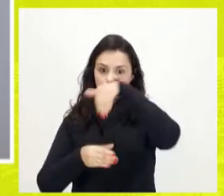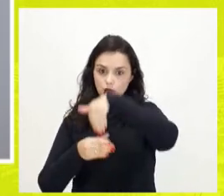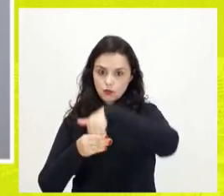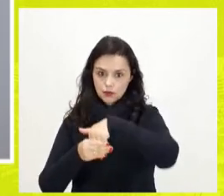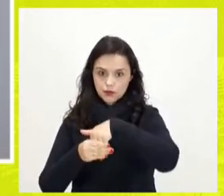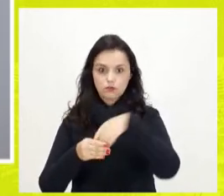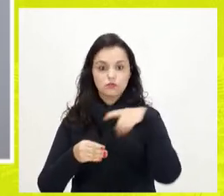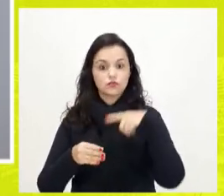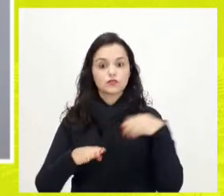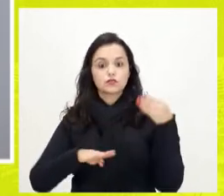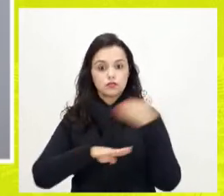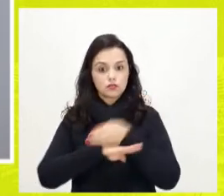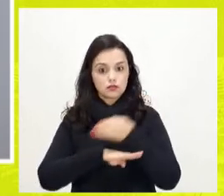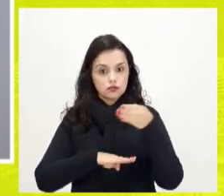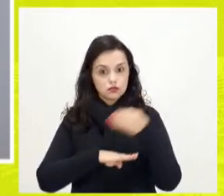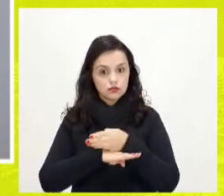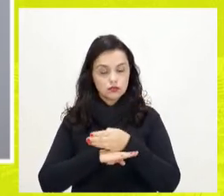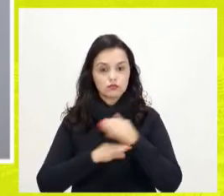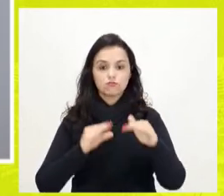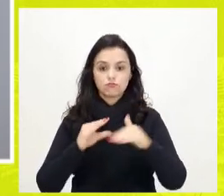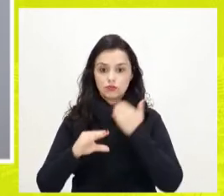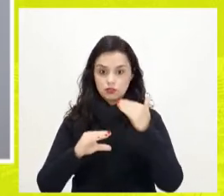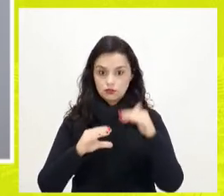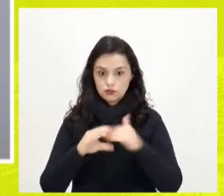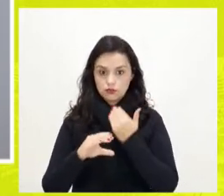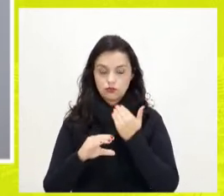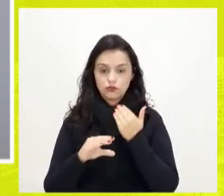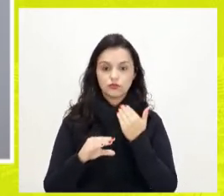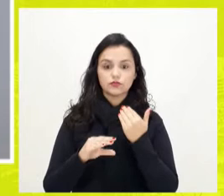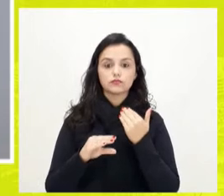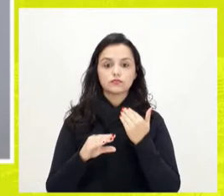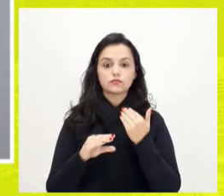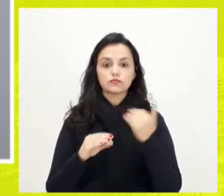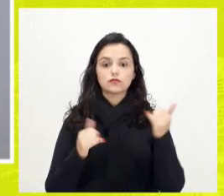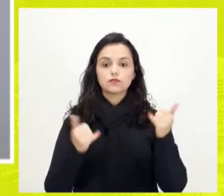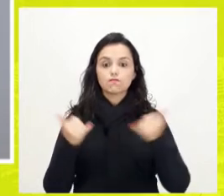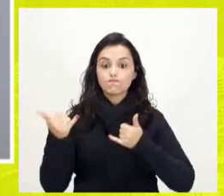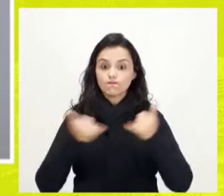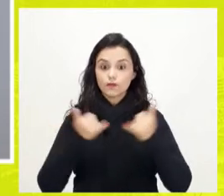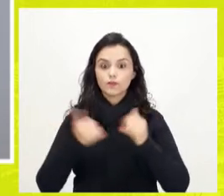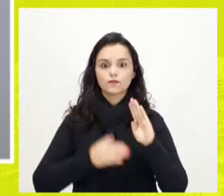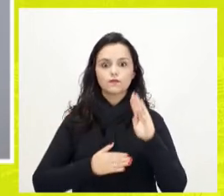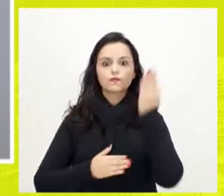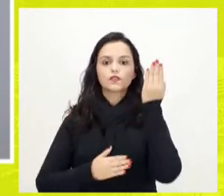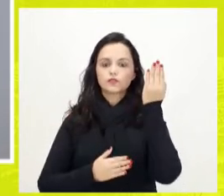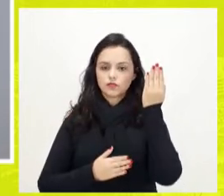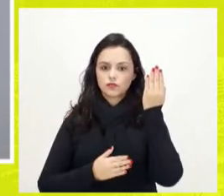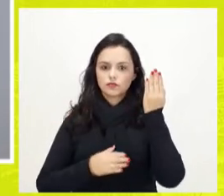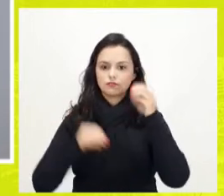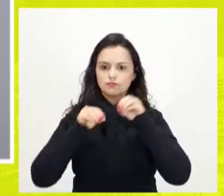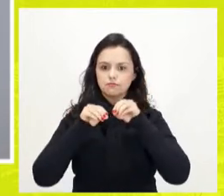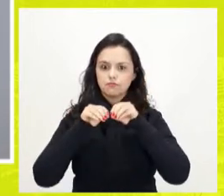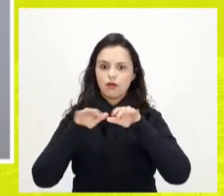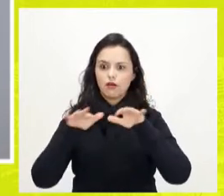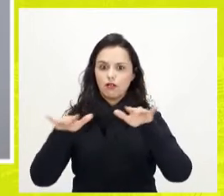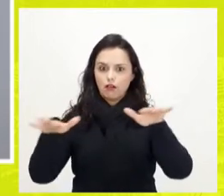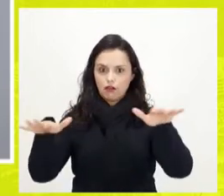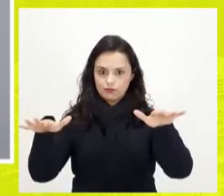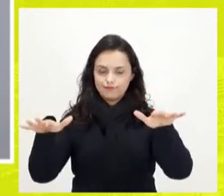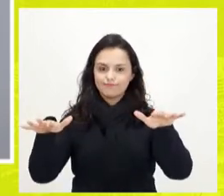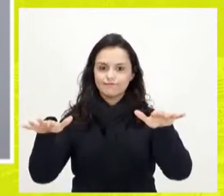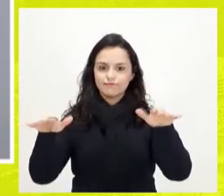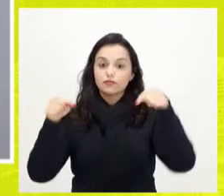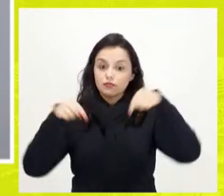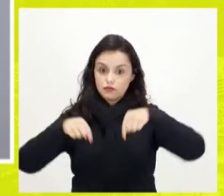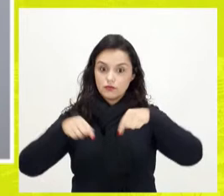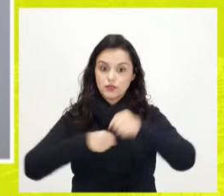with those apps and they had access to text messages about all